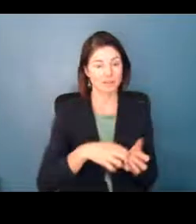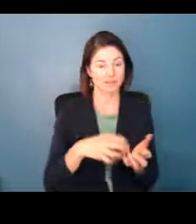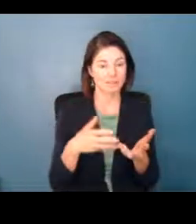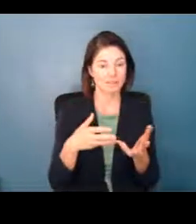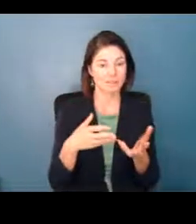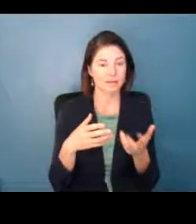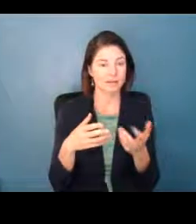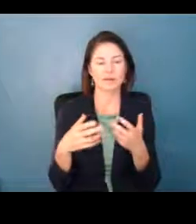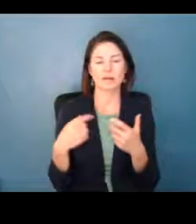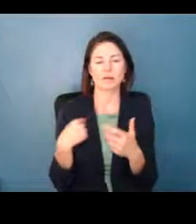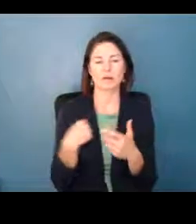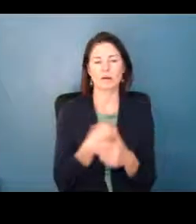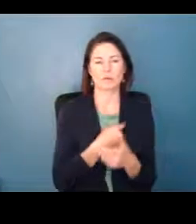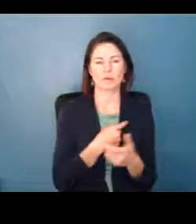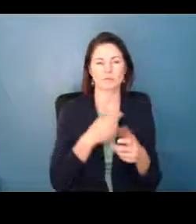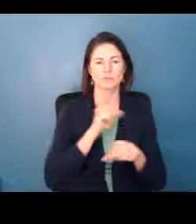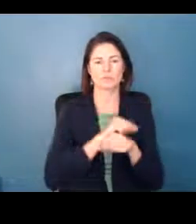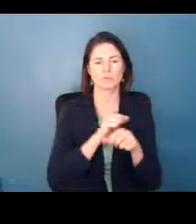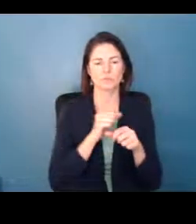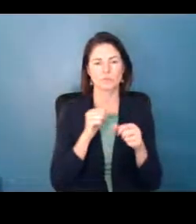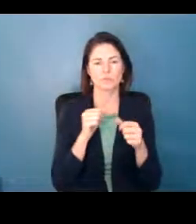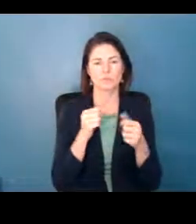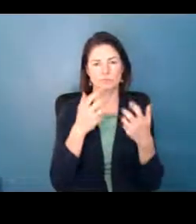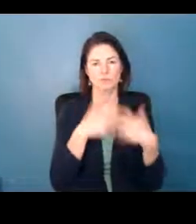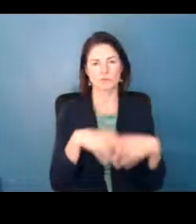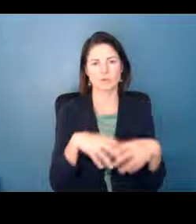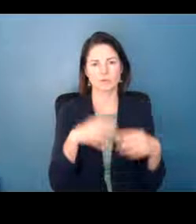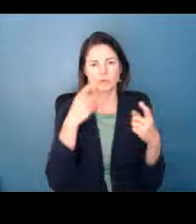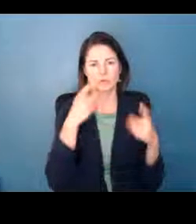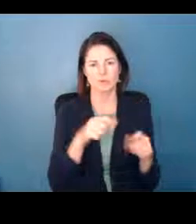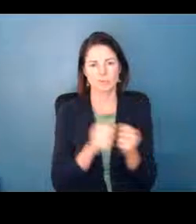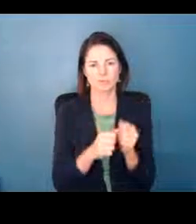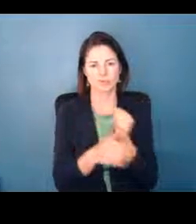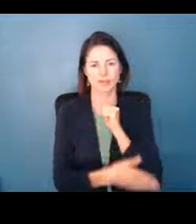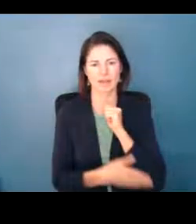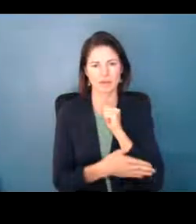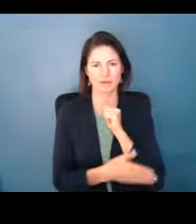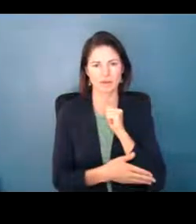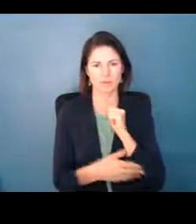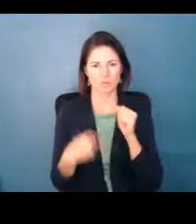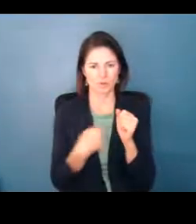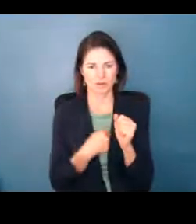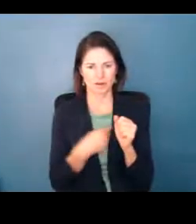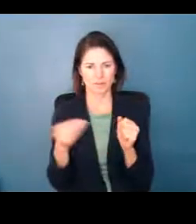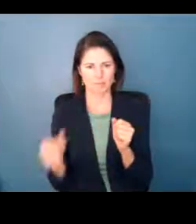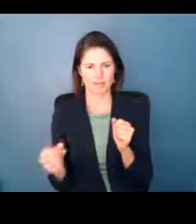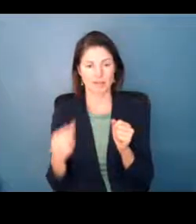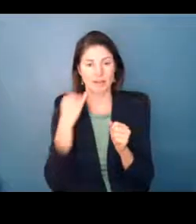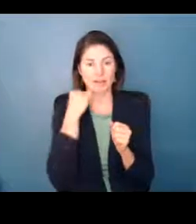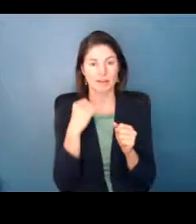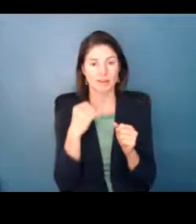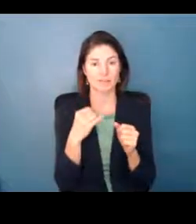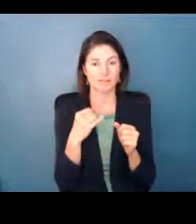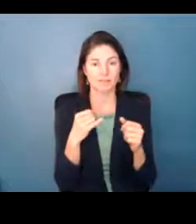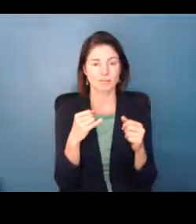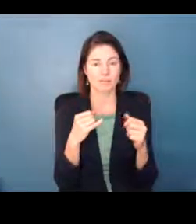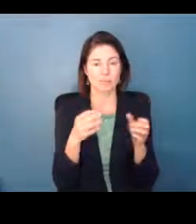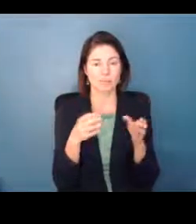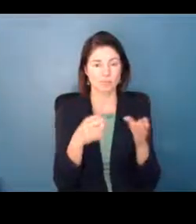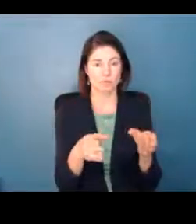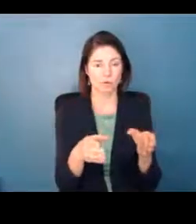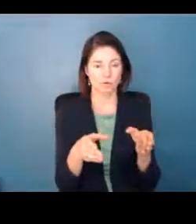county for the amount and the permitting required. We're not paying for the houses. If the road falls into the ocean, we should clean it up. But if the houses fall